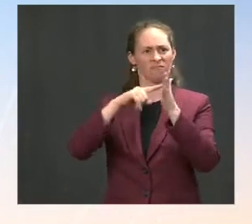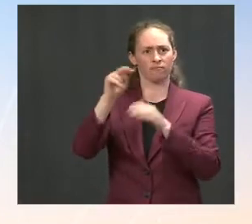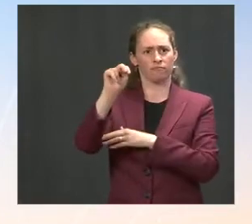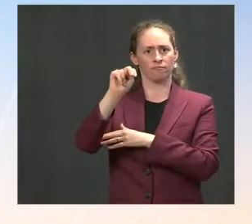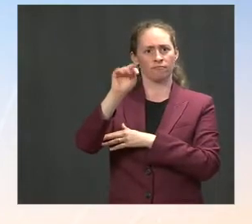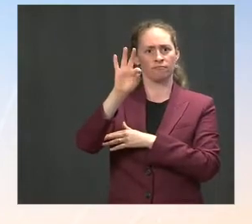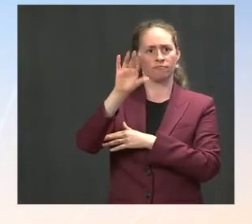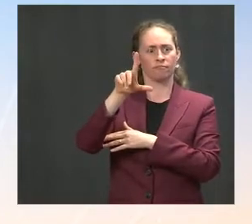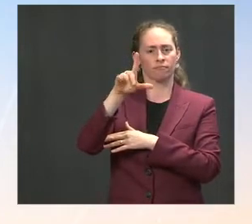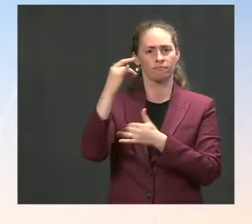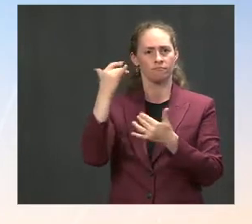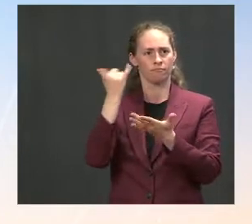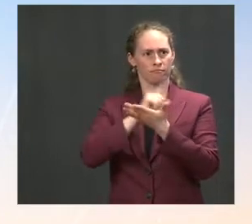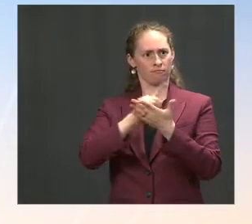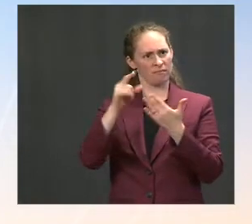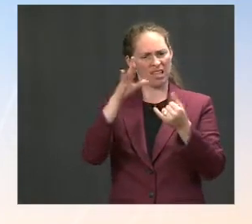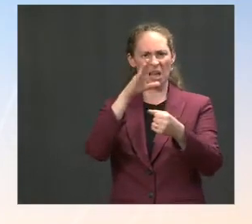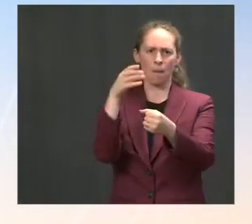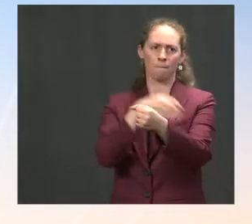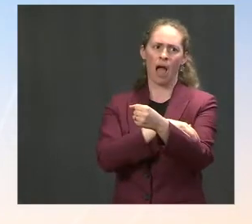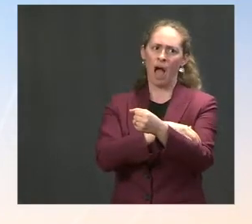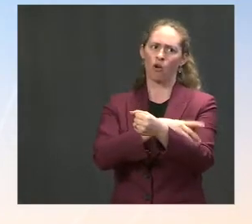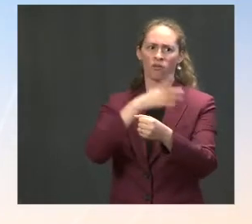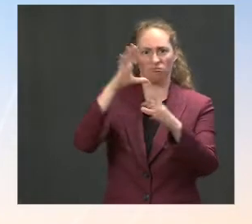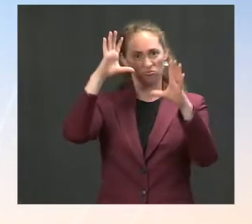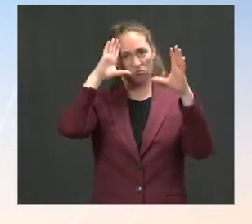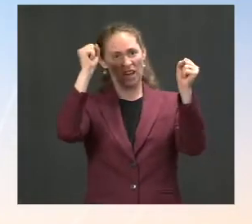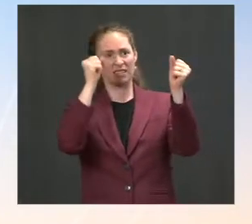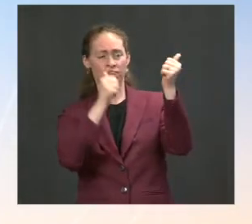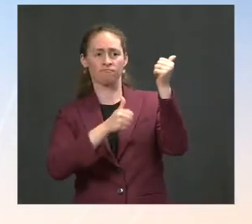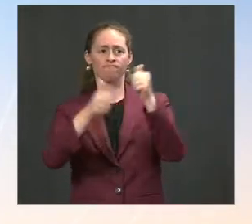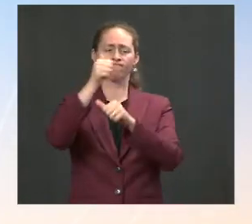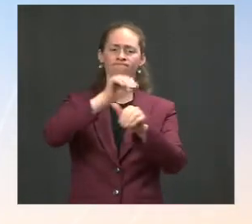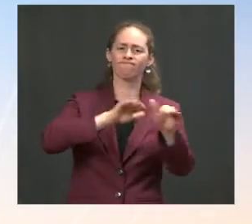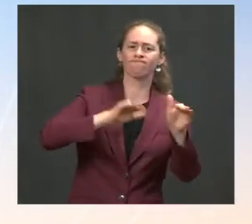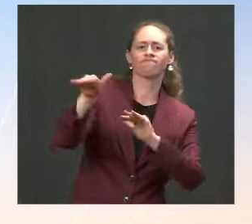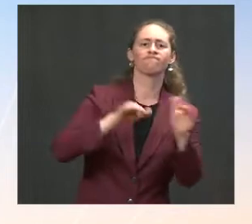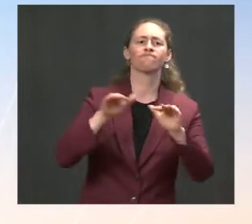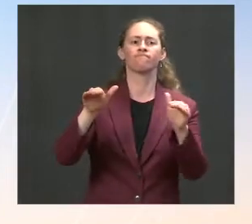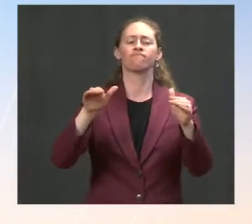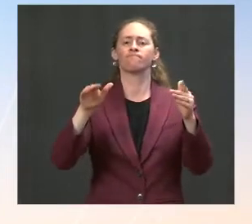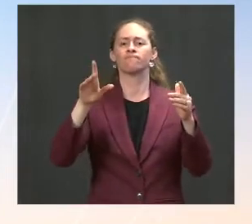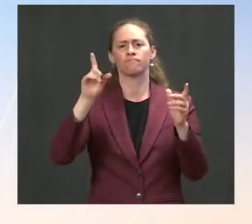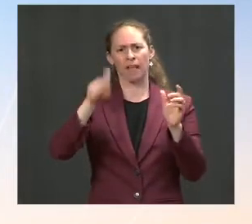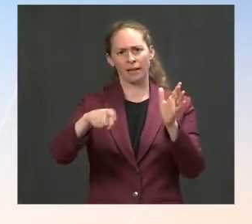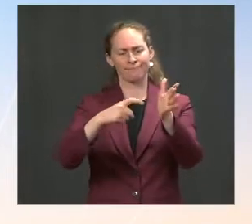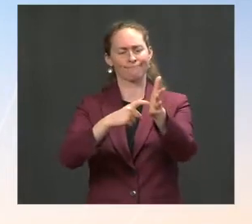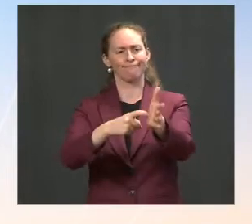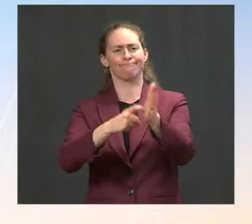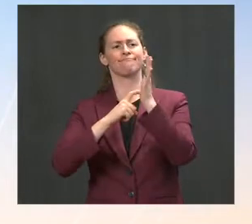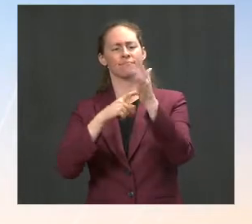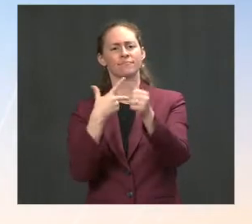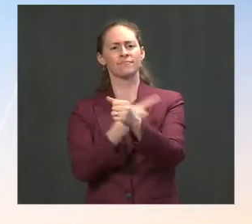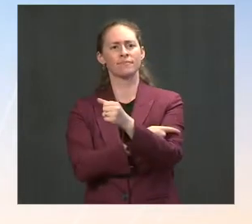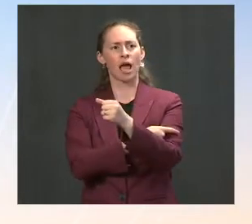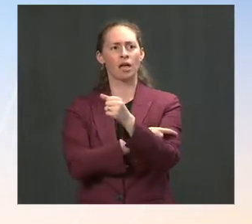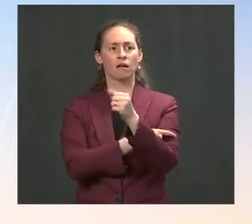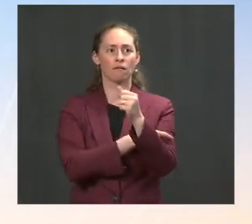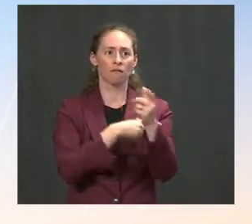the office to try and get some companies or groups to do mandates or make changes? Is he doing anything